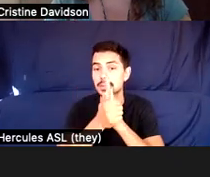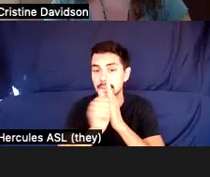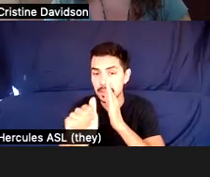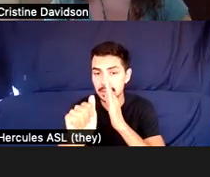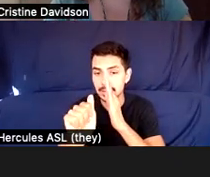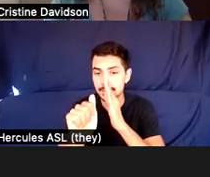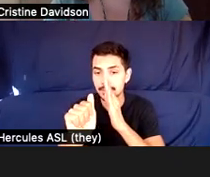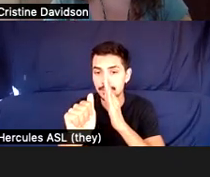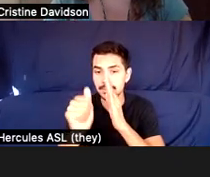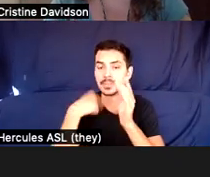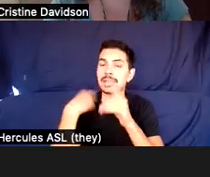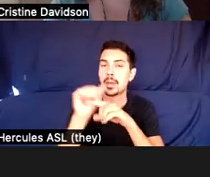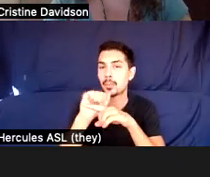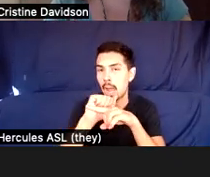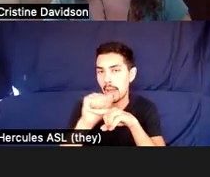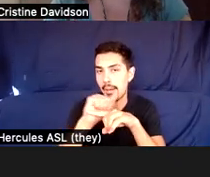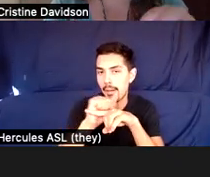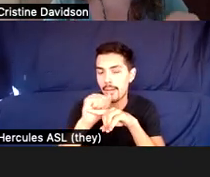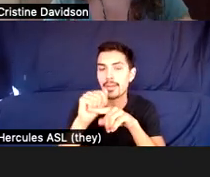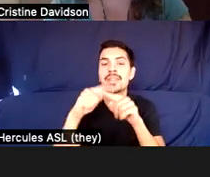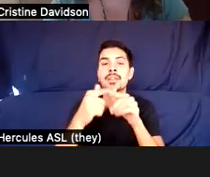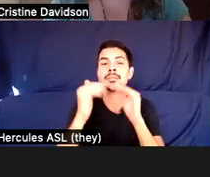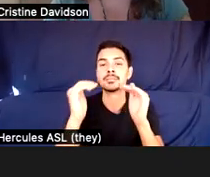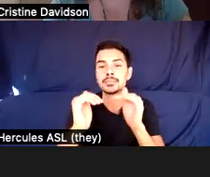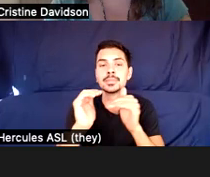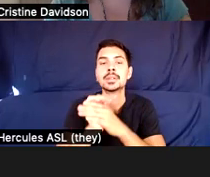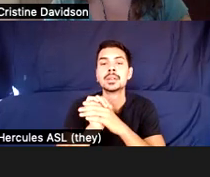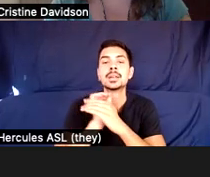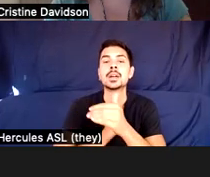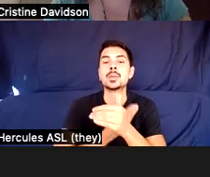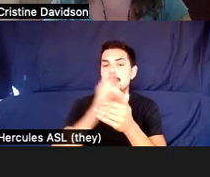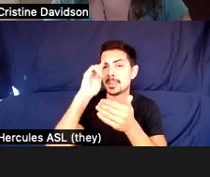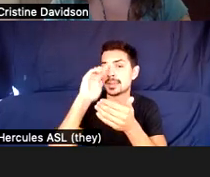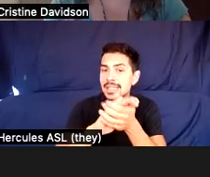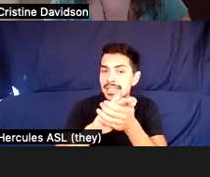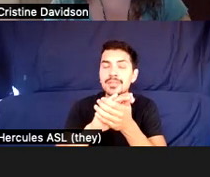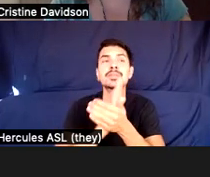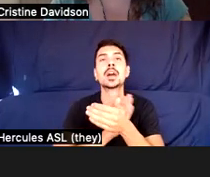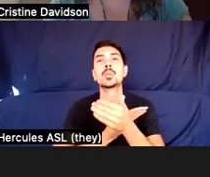skills are, and then be thinking about our beliefs and principles of advocacy too. Okay.